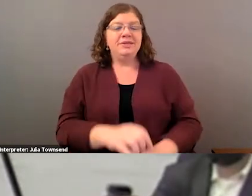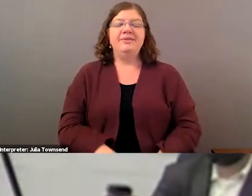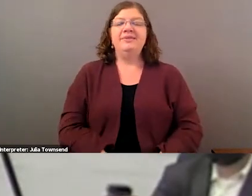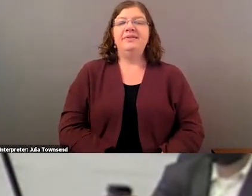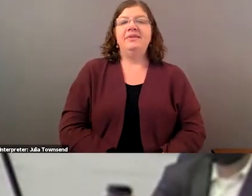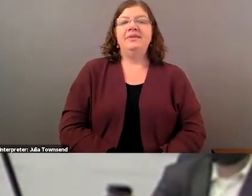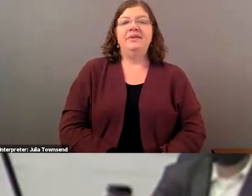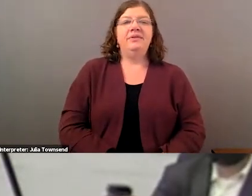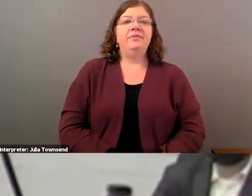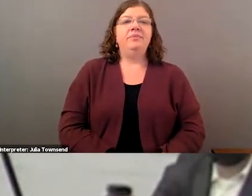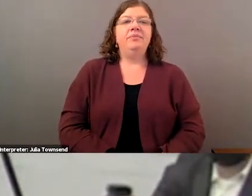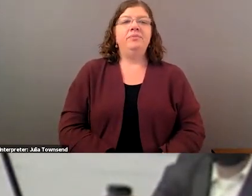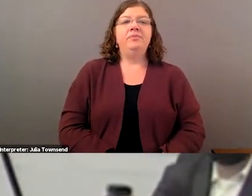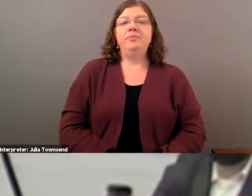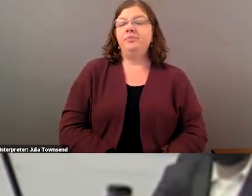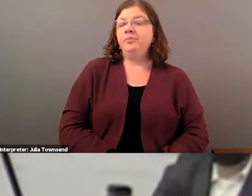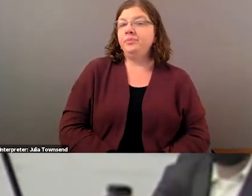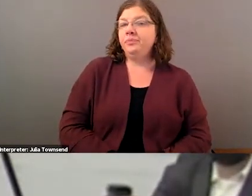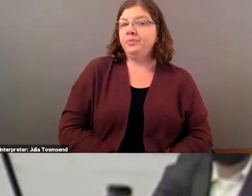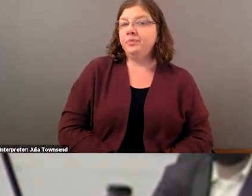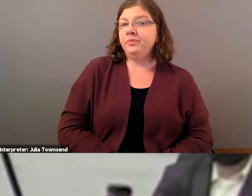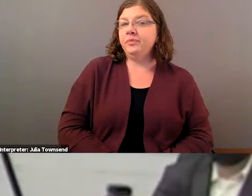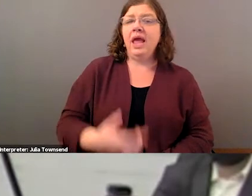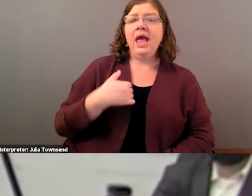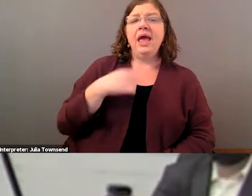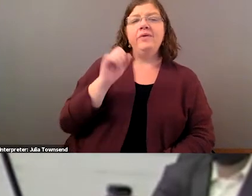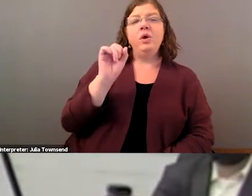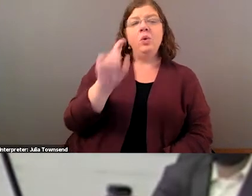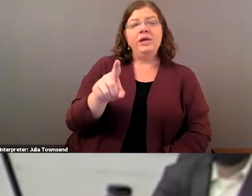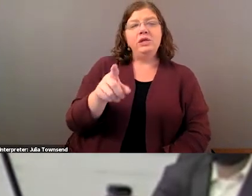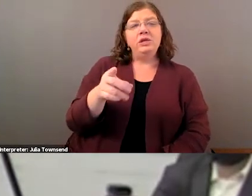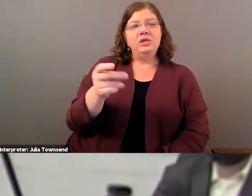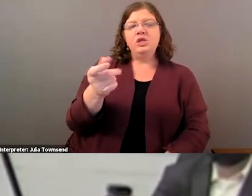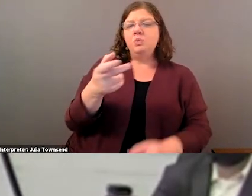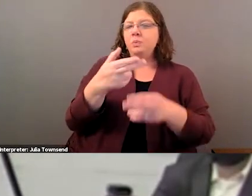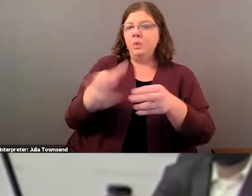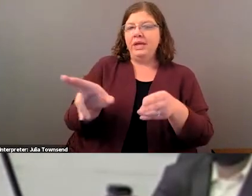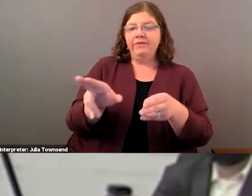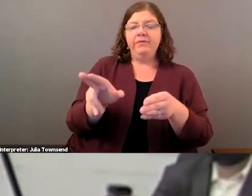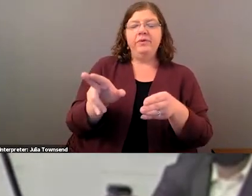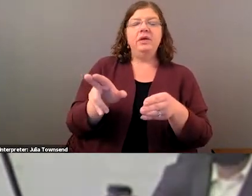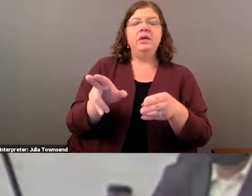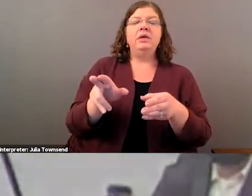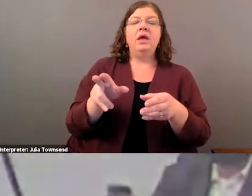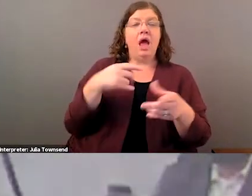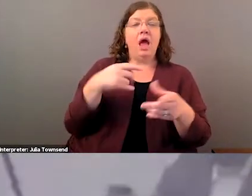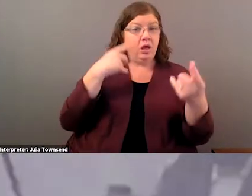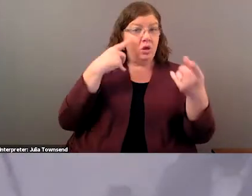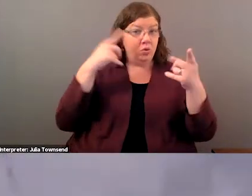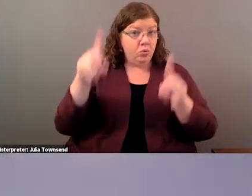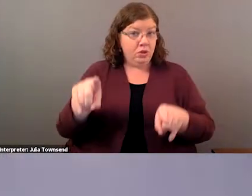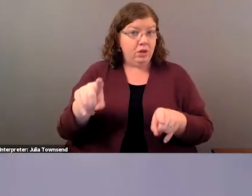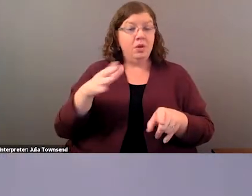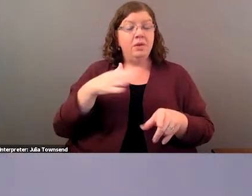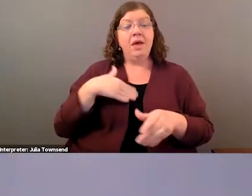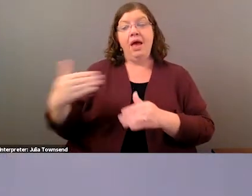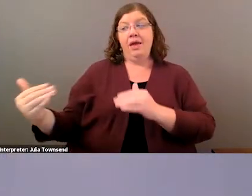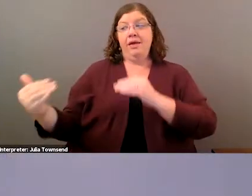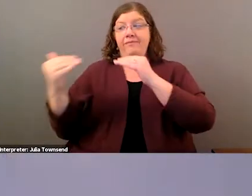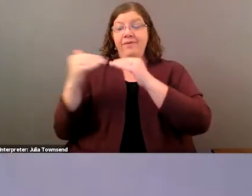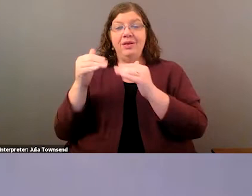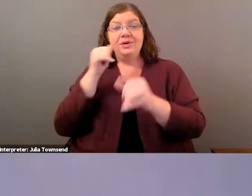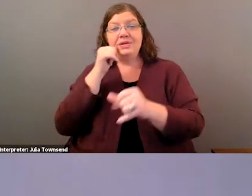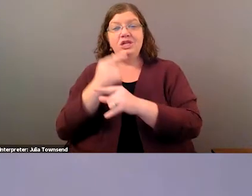And how about Ms. Munoz? Yes, no, just very briefly, I agree with my fellow sister